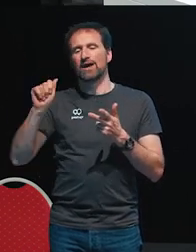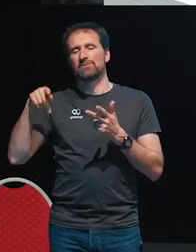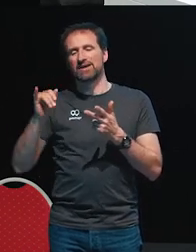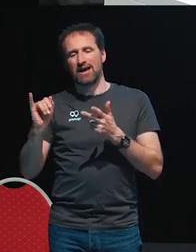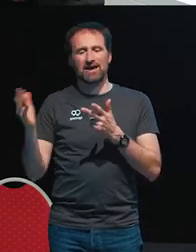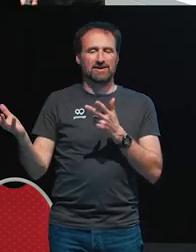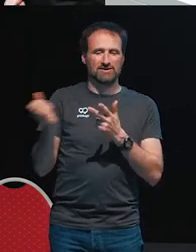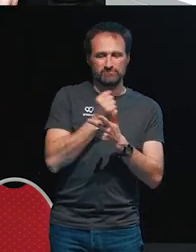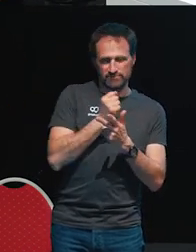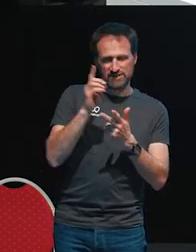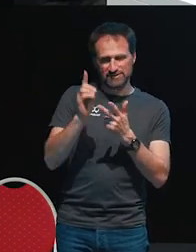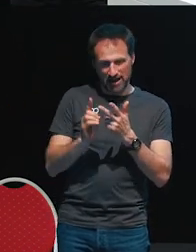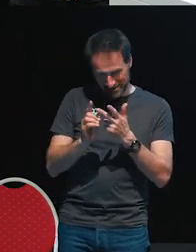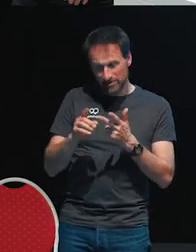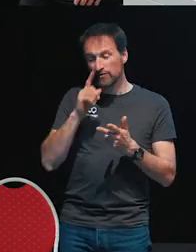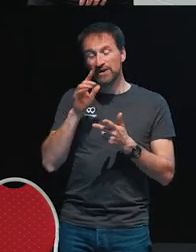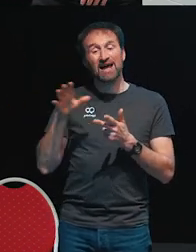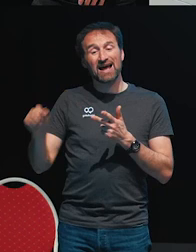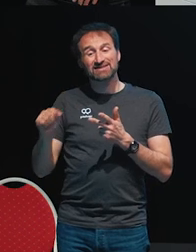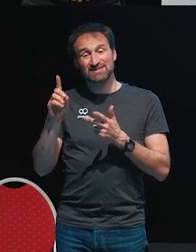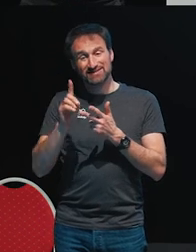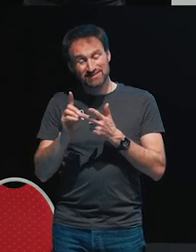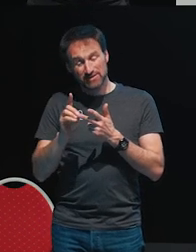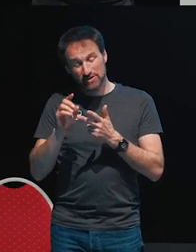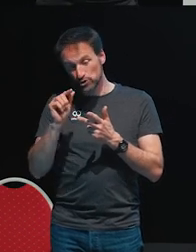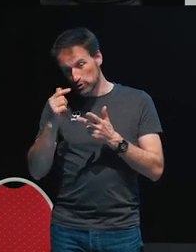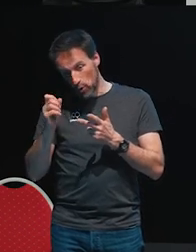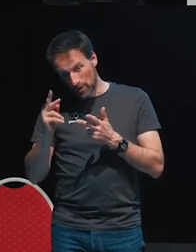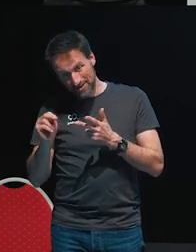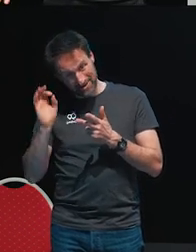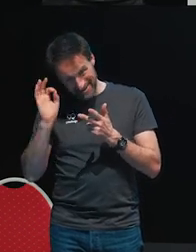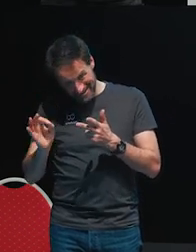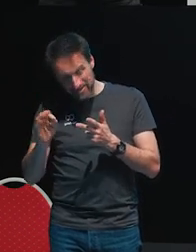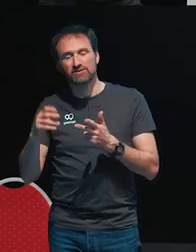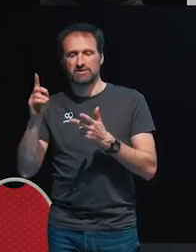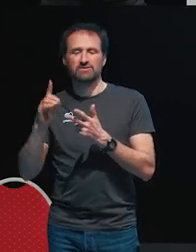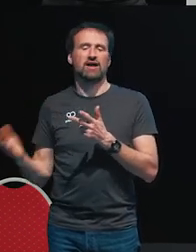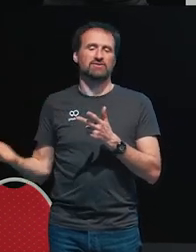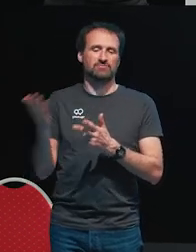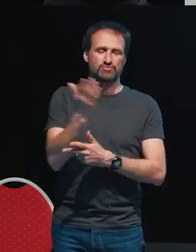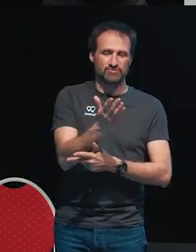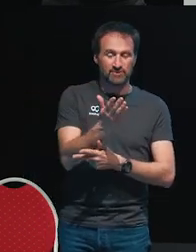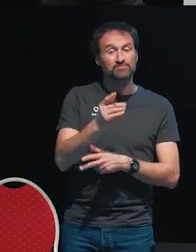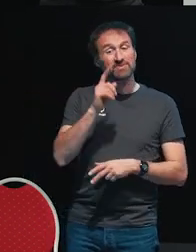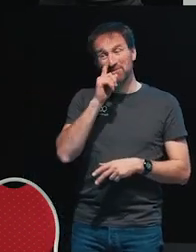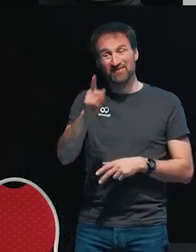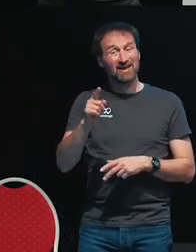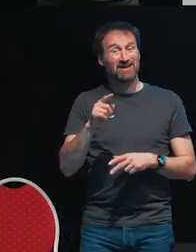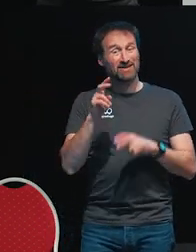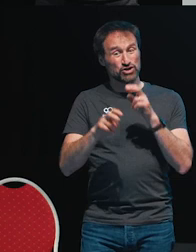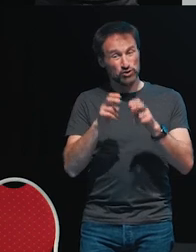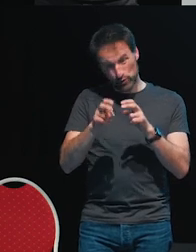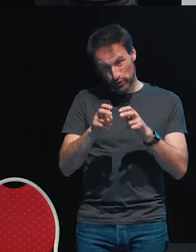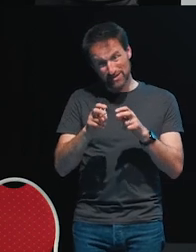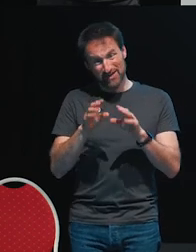And if the access token is correct, you get your data back. But does this mean that the user have to log in every time they visit? Because, as I've